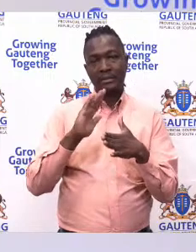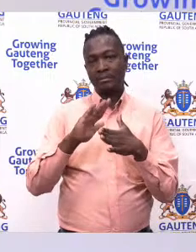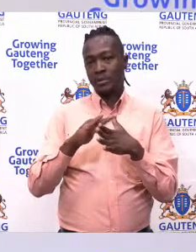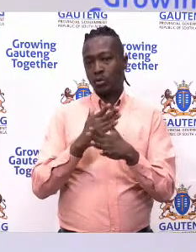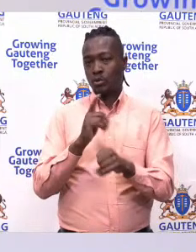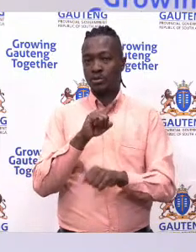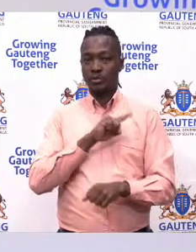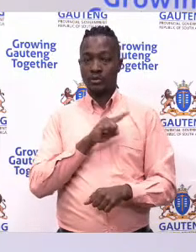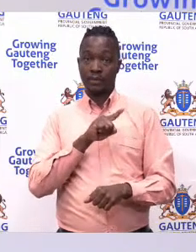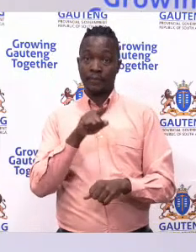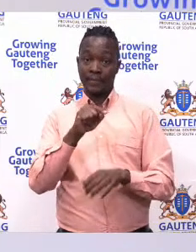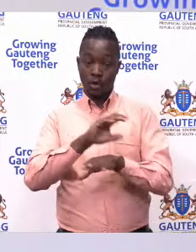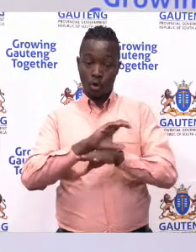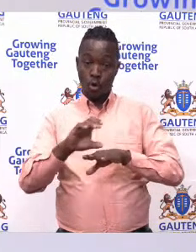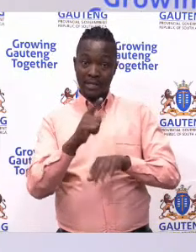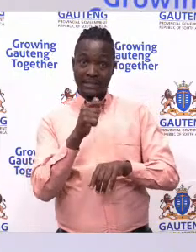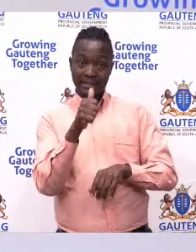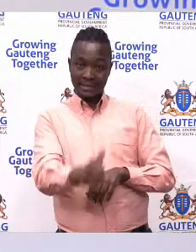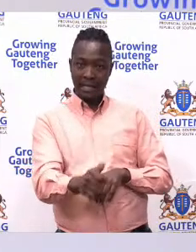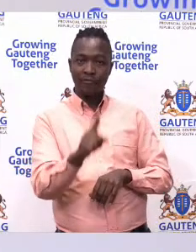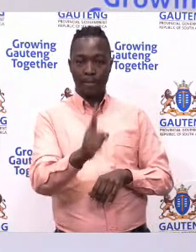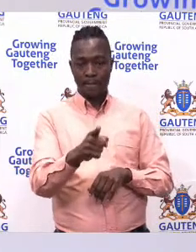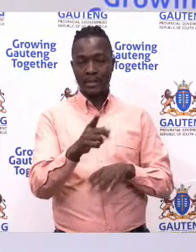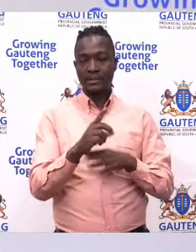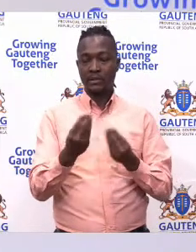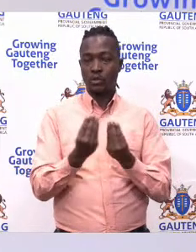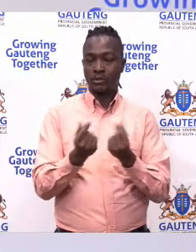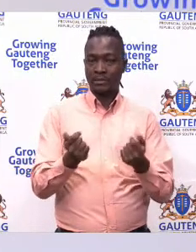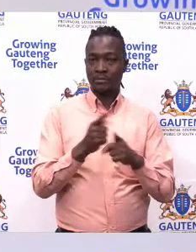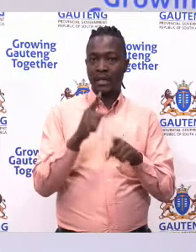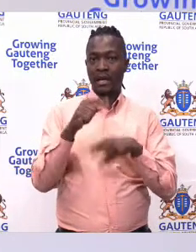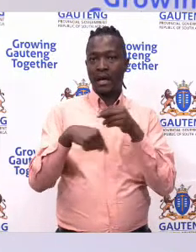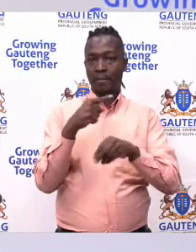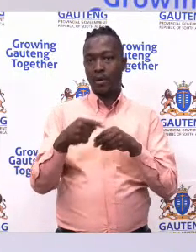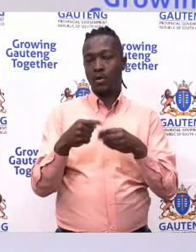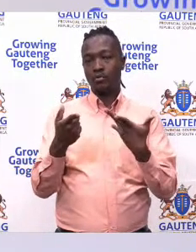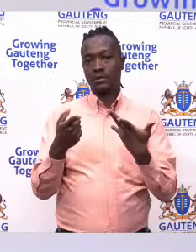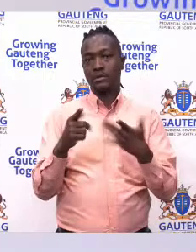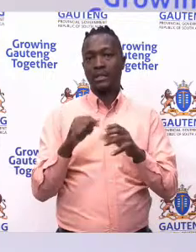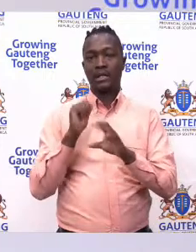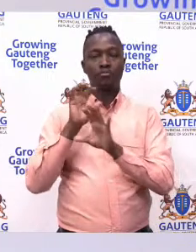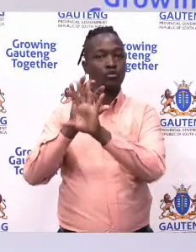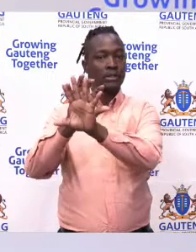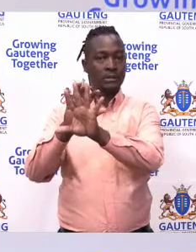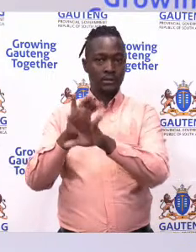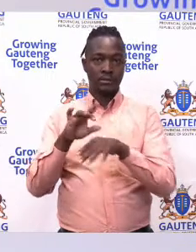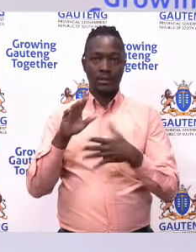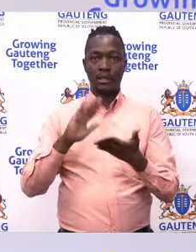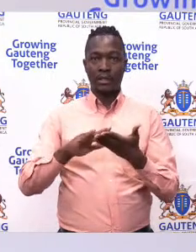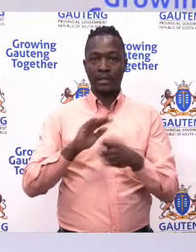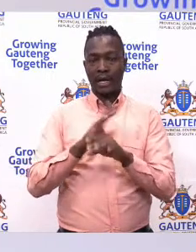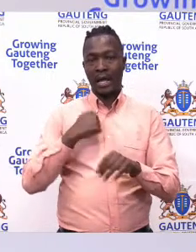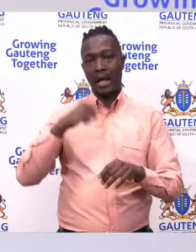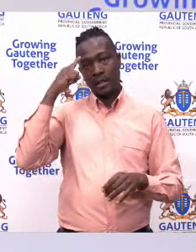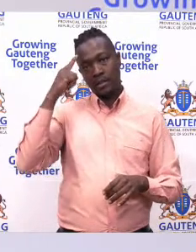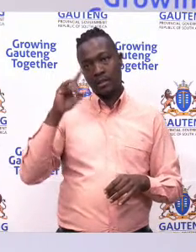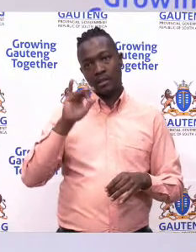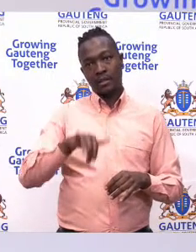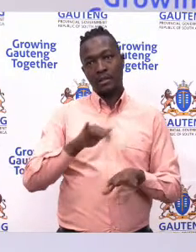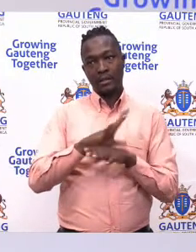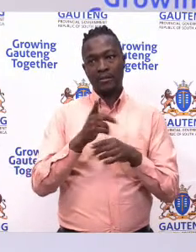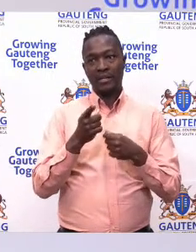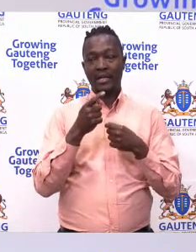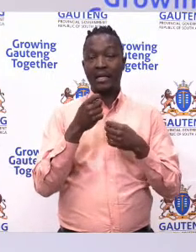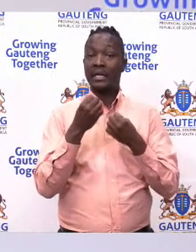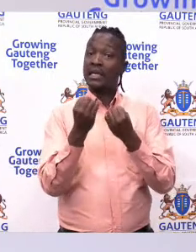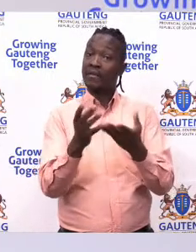a matter that the college itself must be able to deal with in terms of this actually protest. And I think they had given an indication